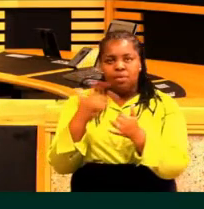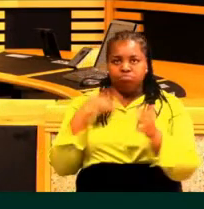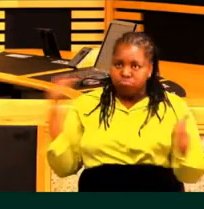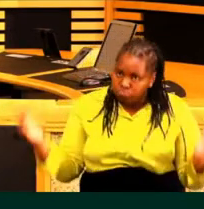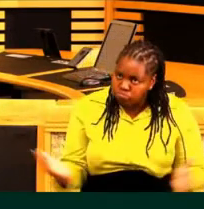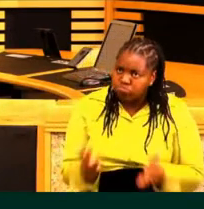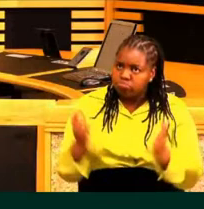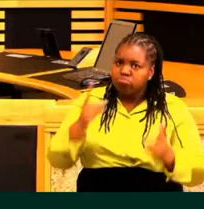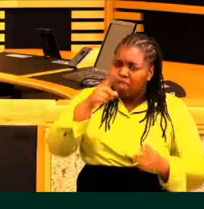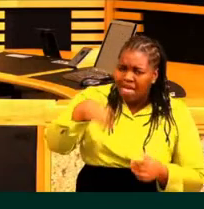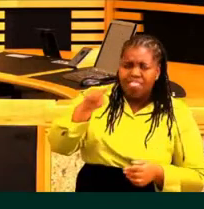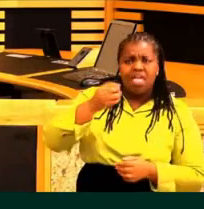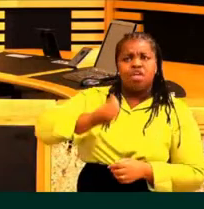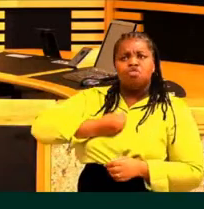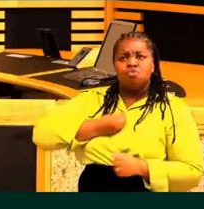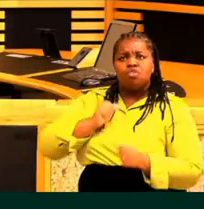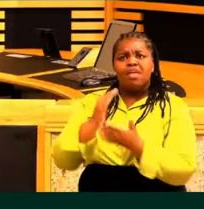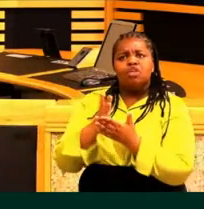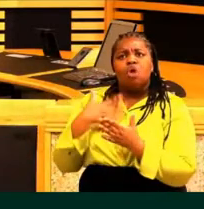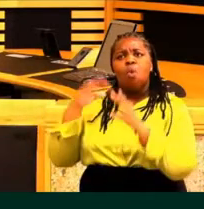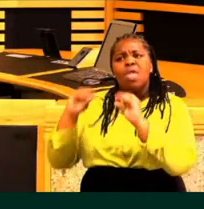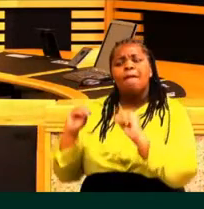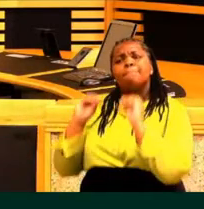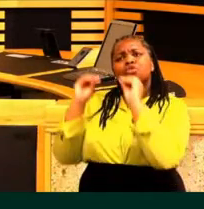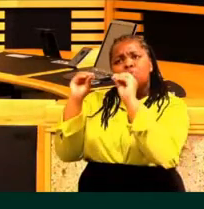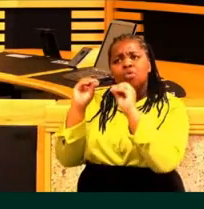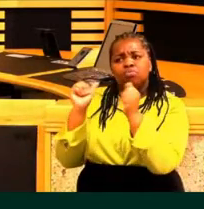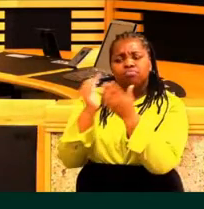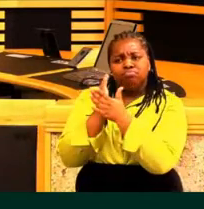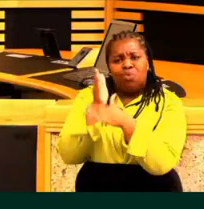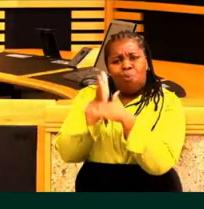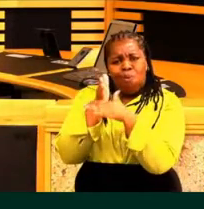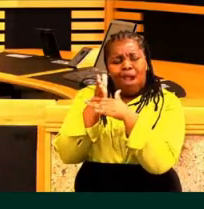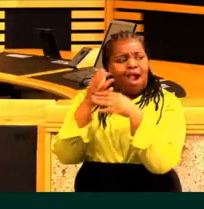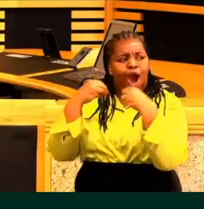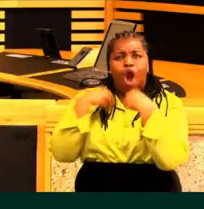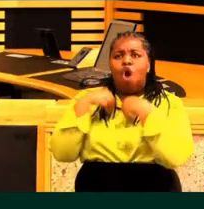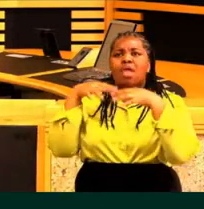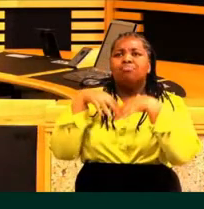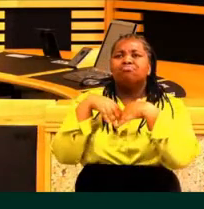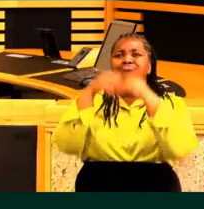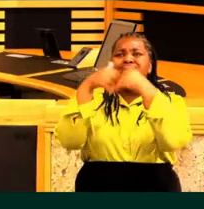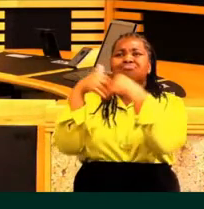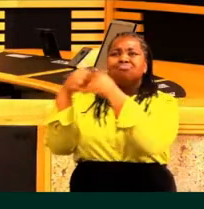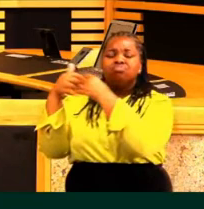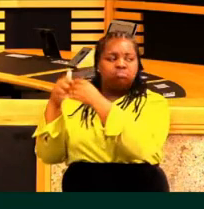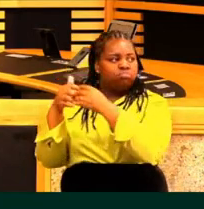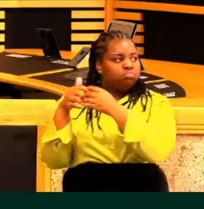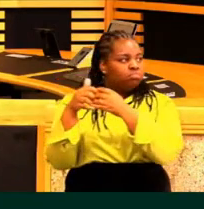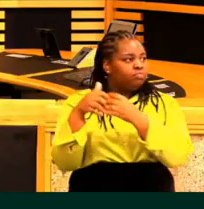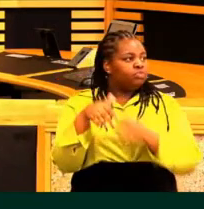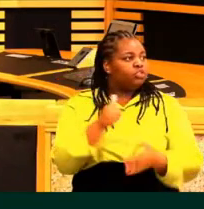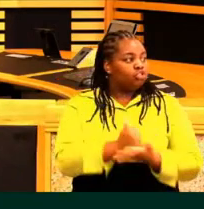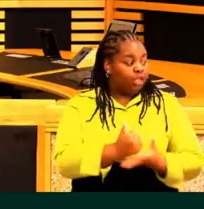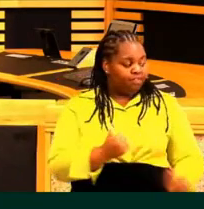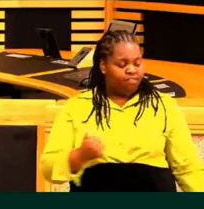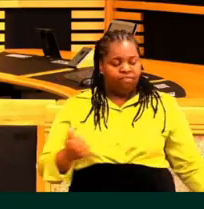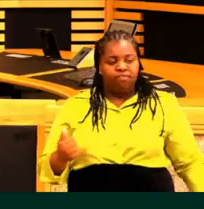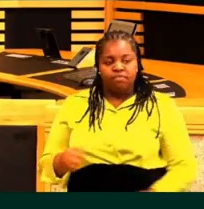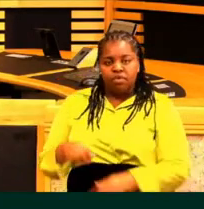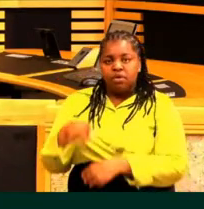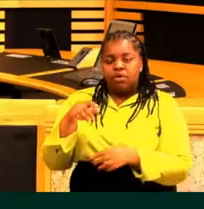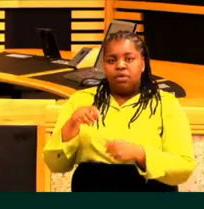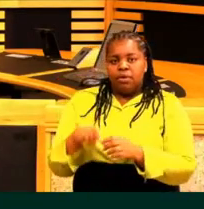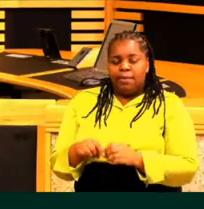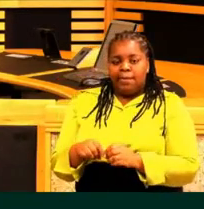socially engaged youth to promote active citizenry entrepreneurship as well as inclusive growth and development